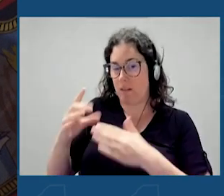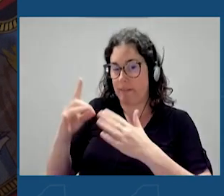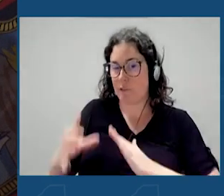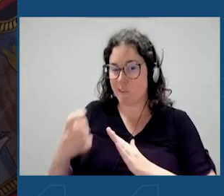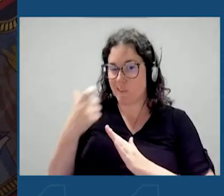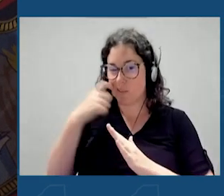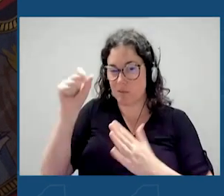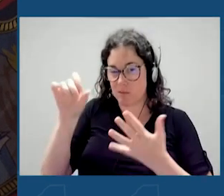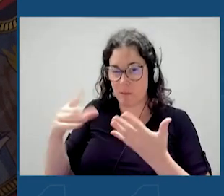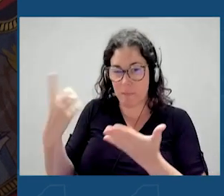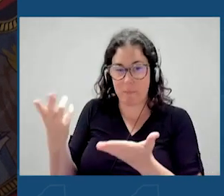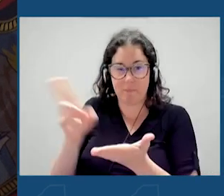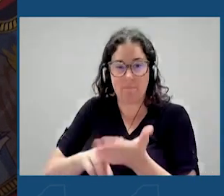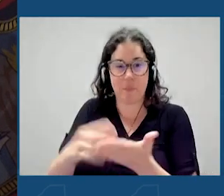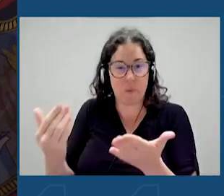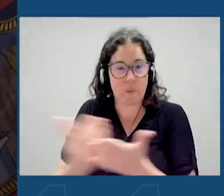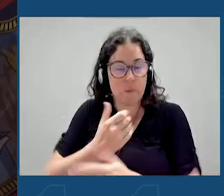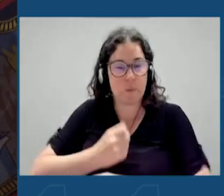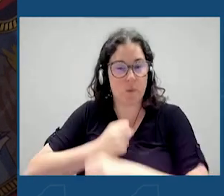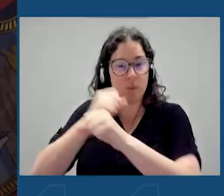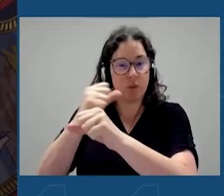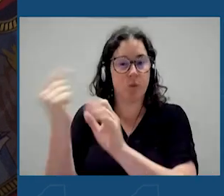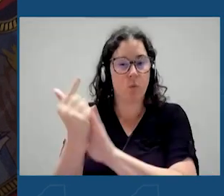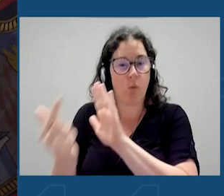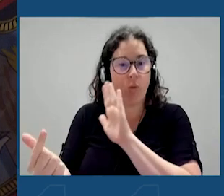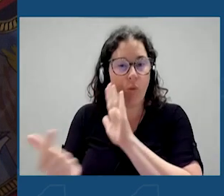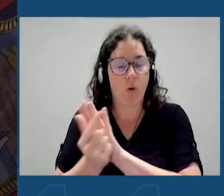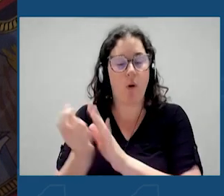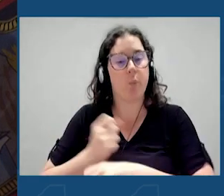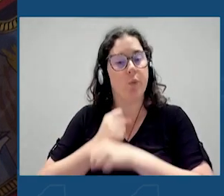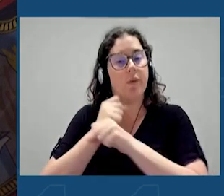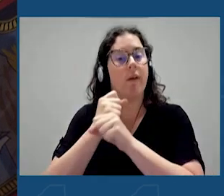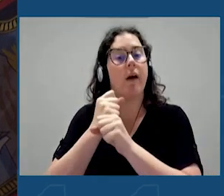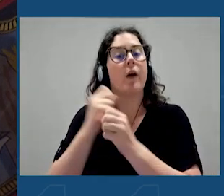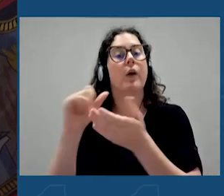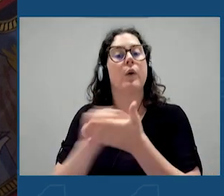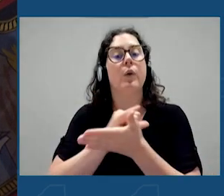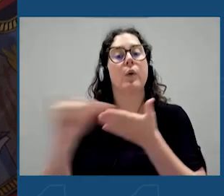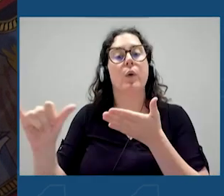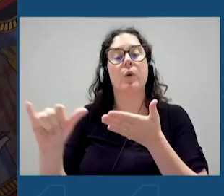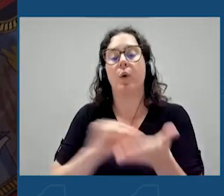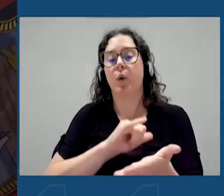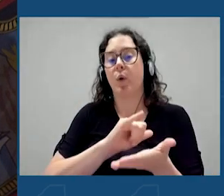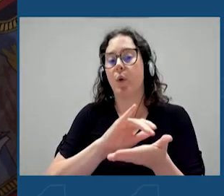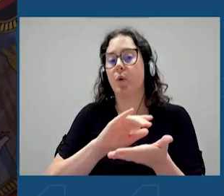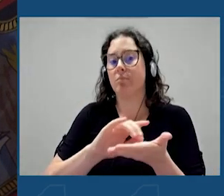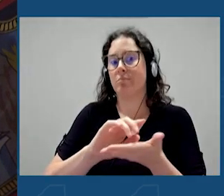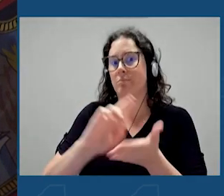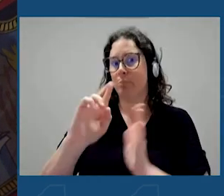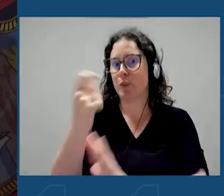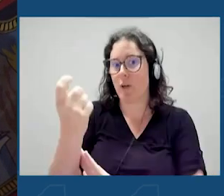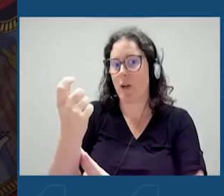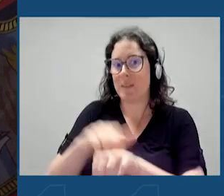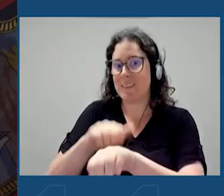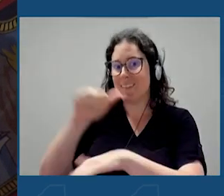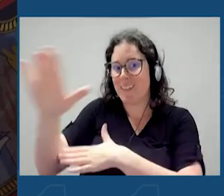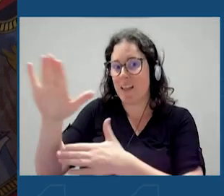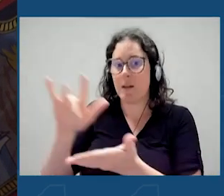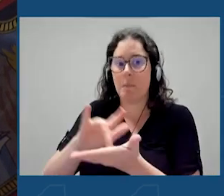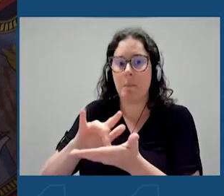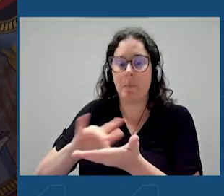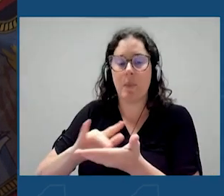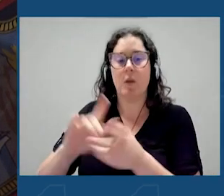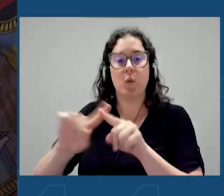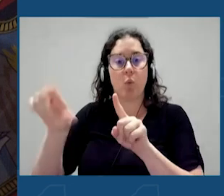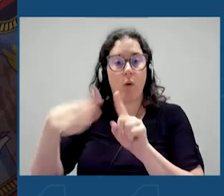I'll sign a new SHIELD law to protect New Yorkers who prescribe and send abortion pills to patients in states where